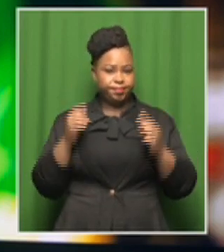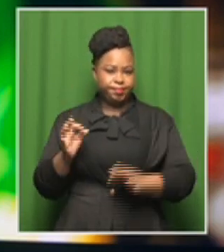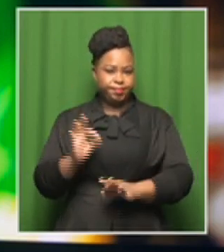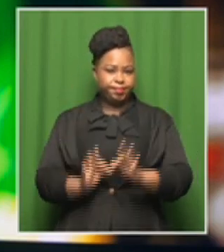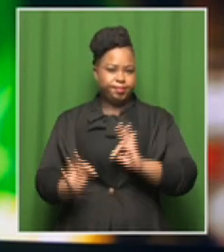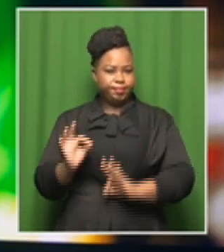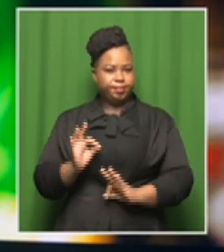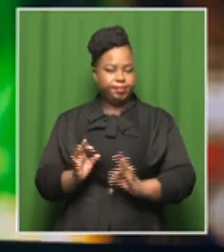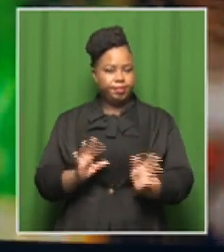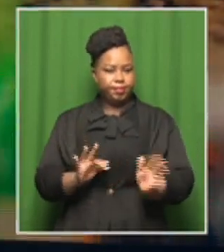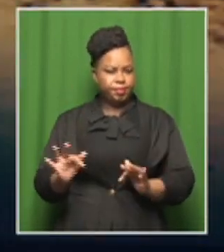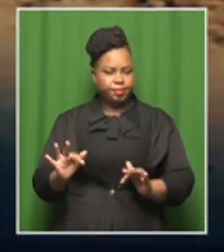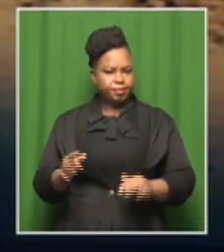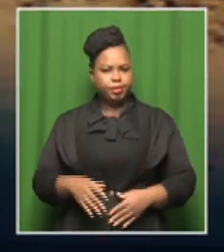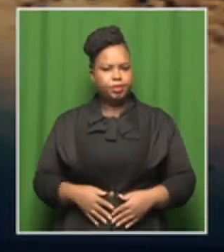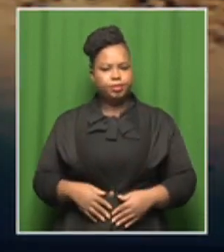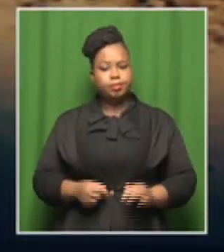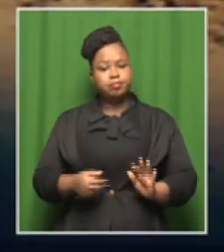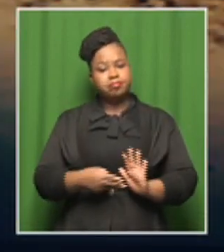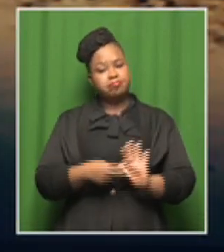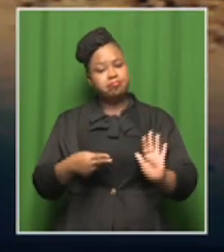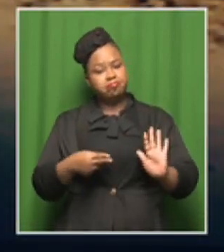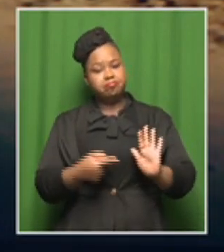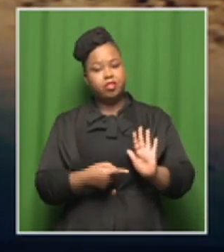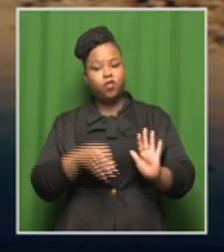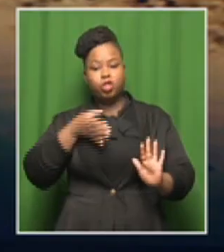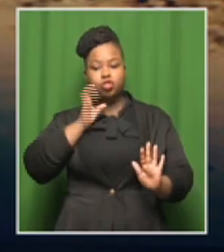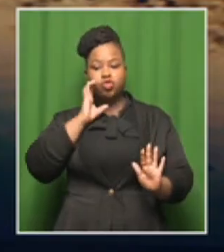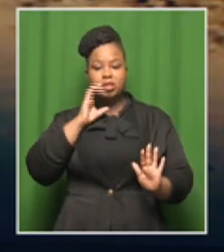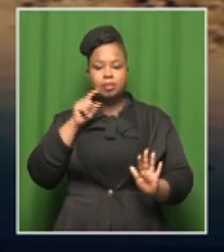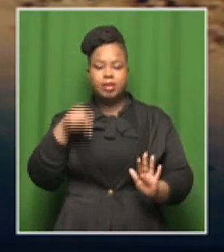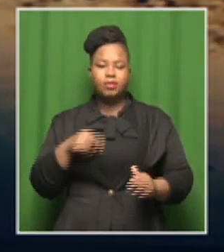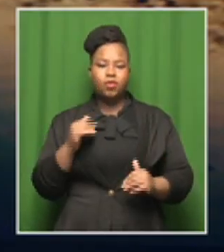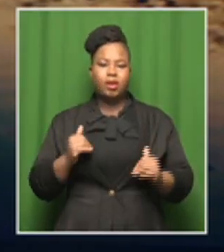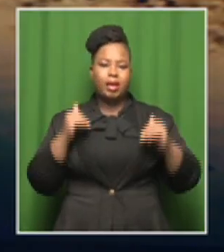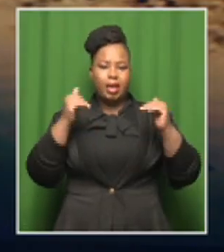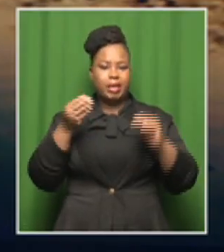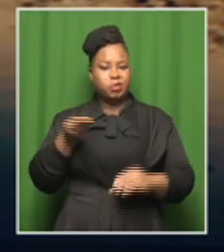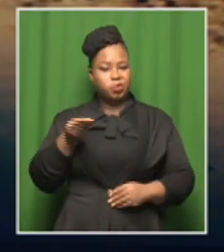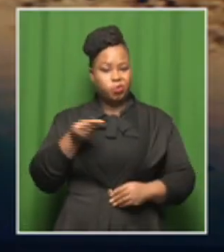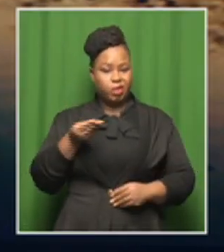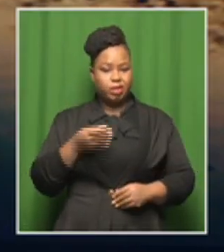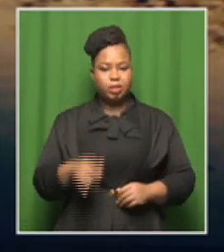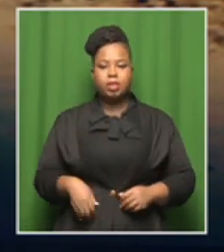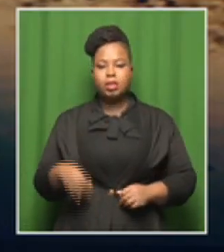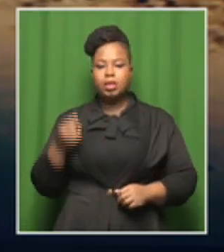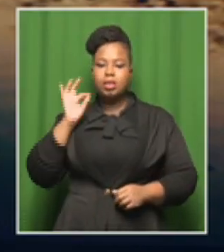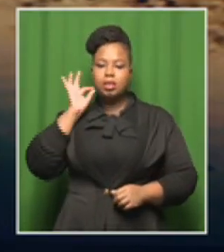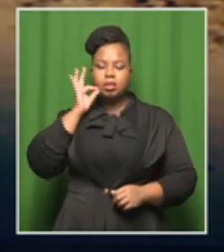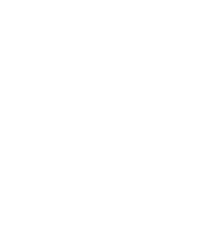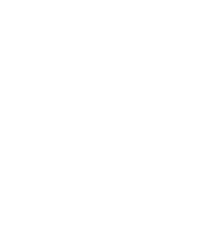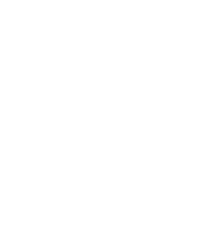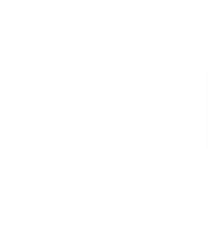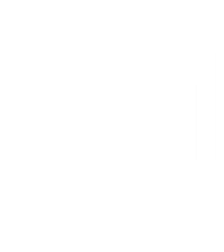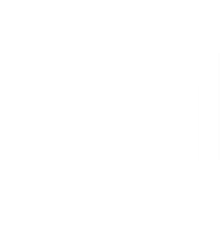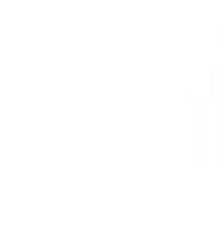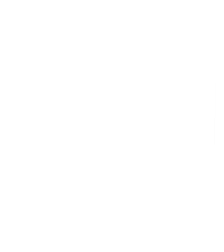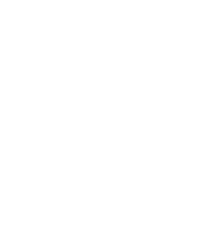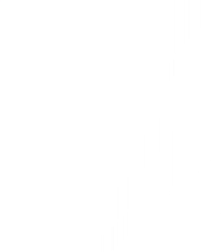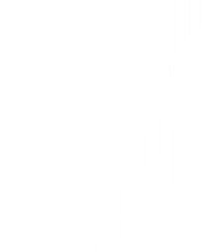for beverages to have warning labels for high sugar and artificial sweetener content.